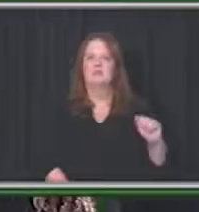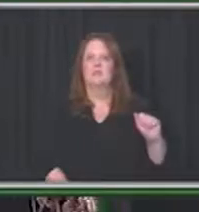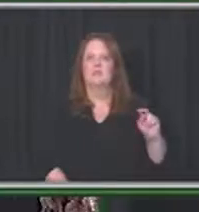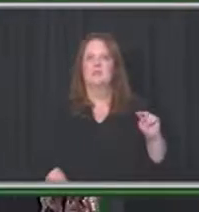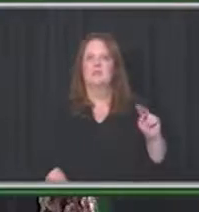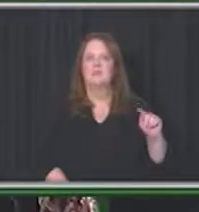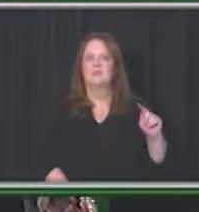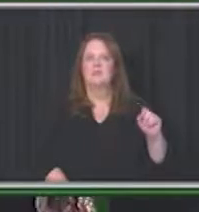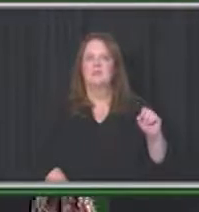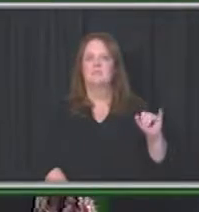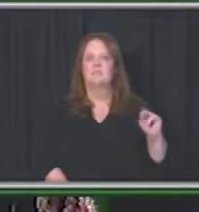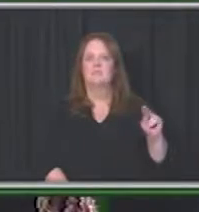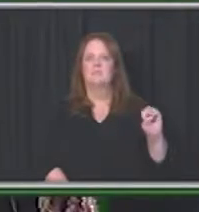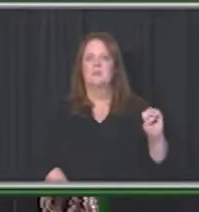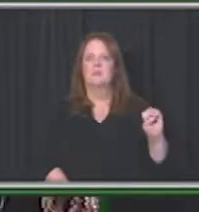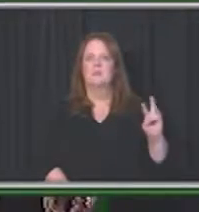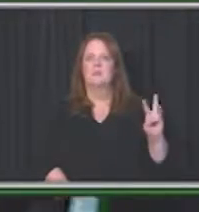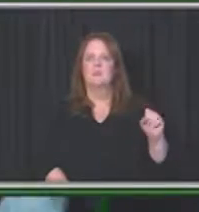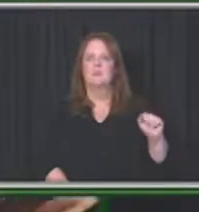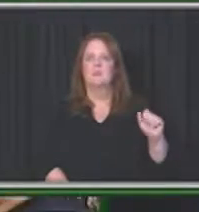Antoine Watkins.